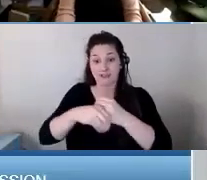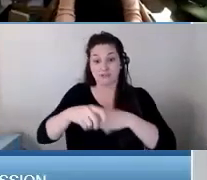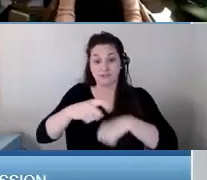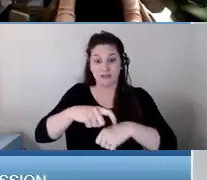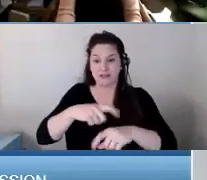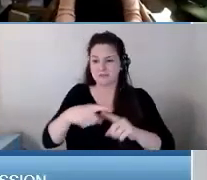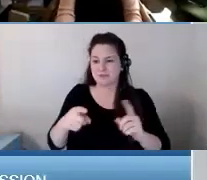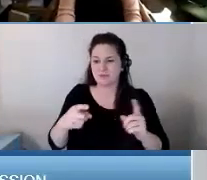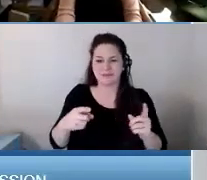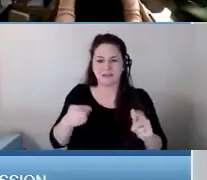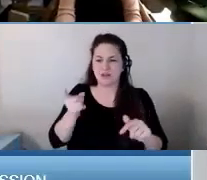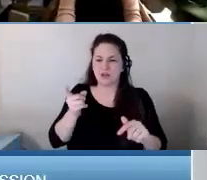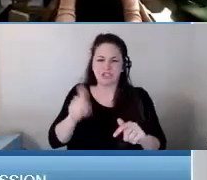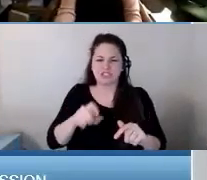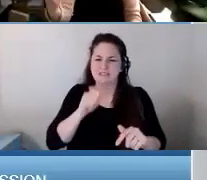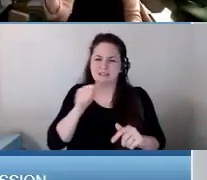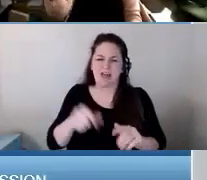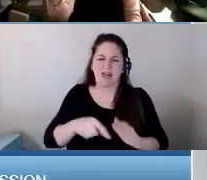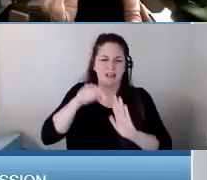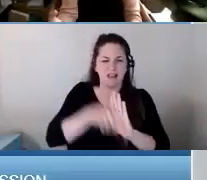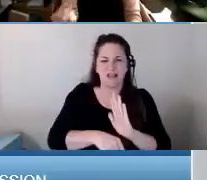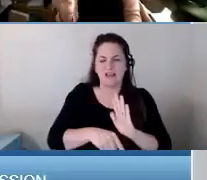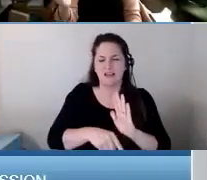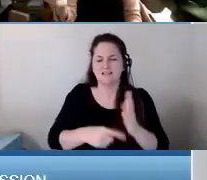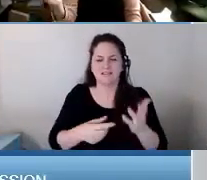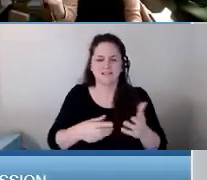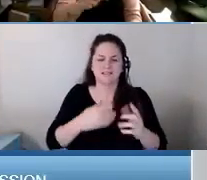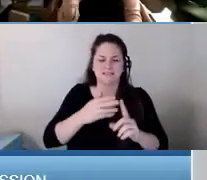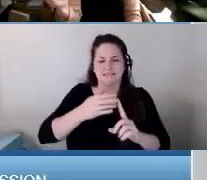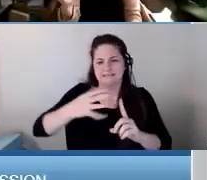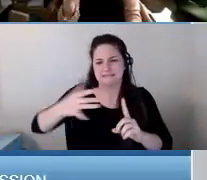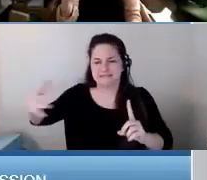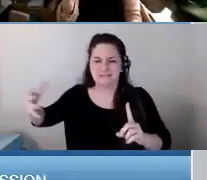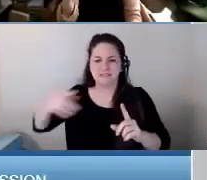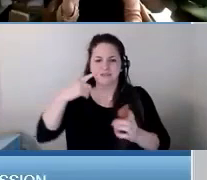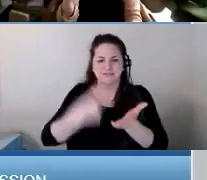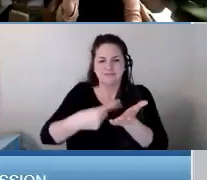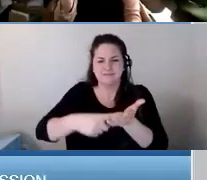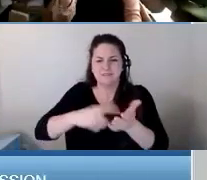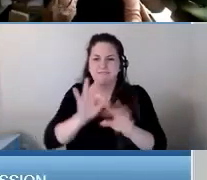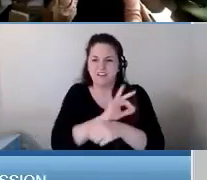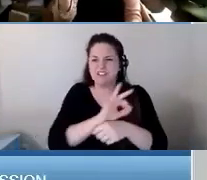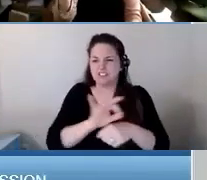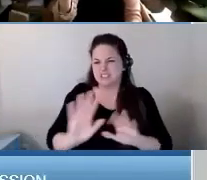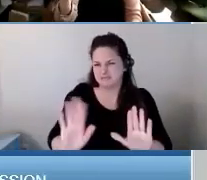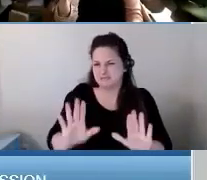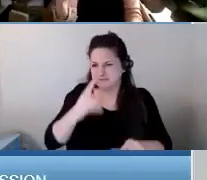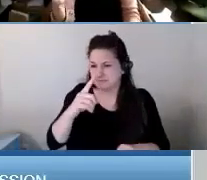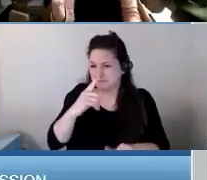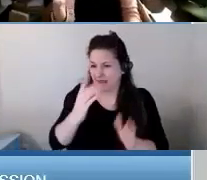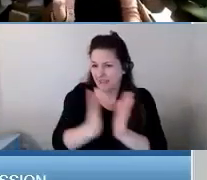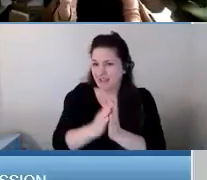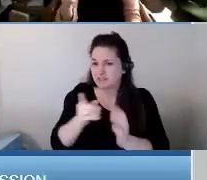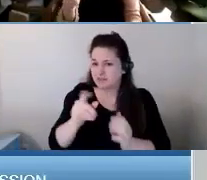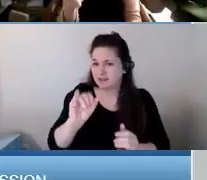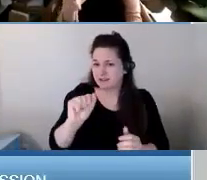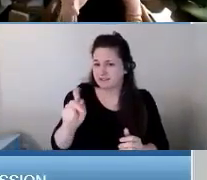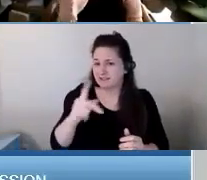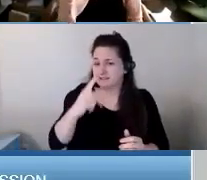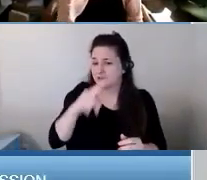more time than we should in terms of our scheduled time to go through all the functionality. So if I can ask you, Isaac, maybe to